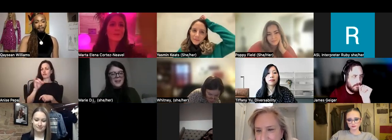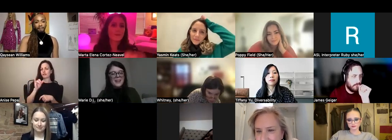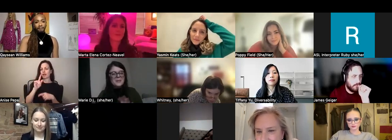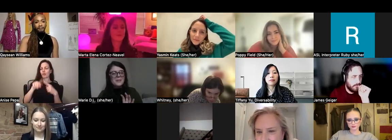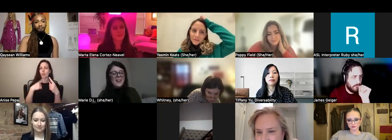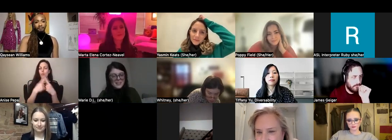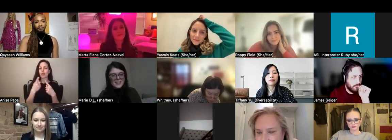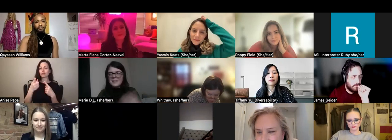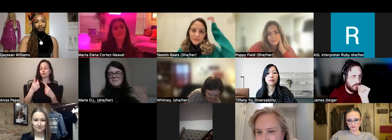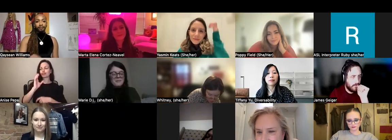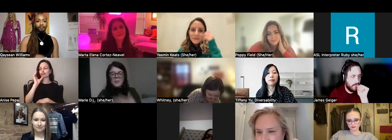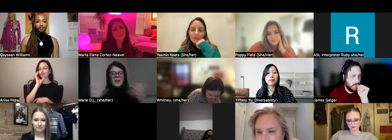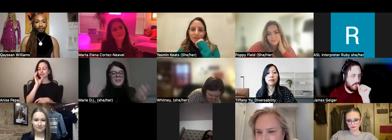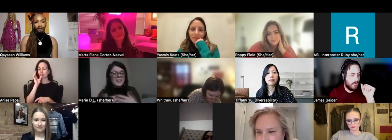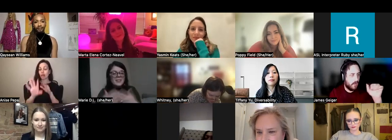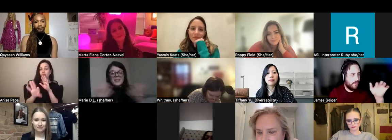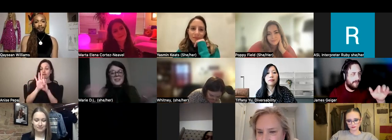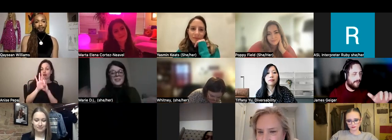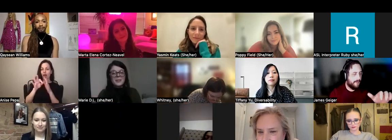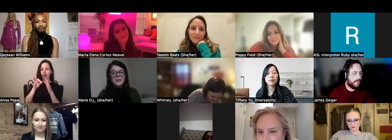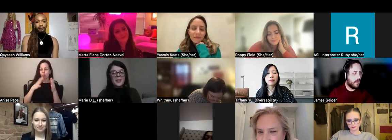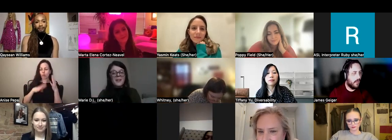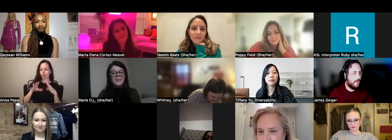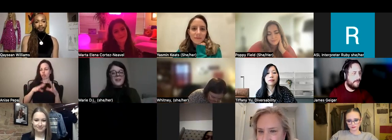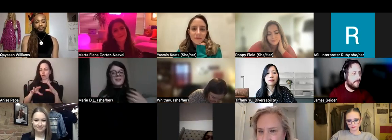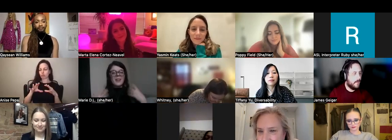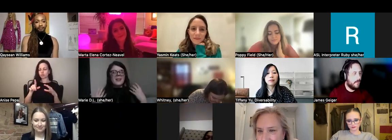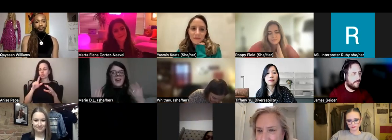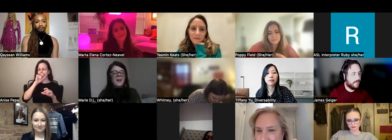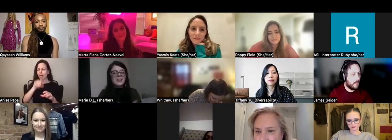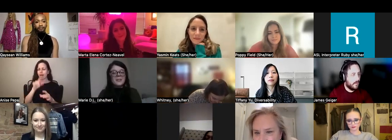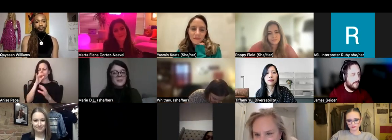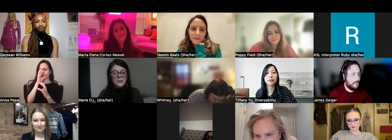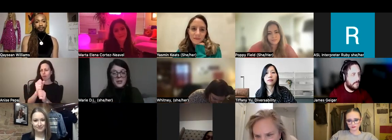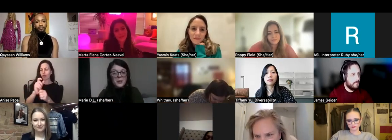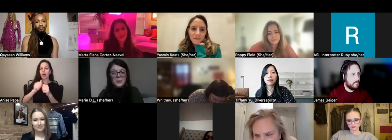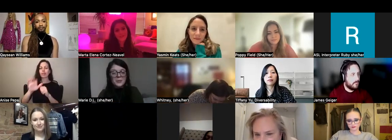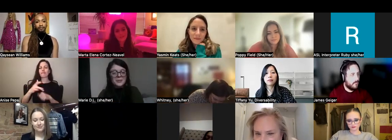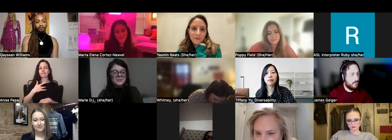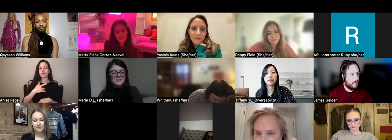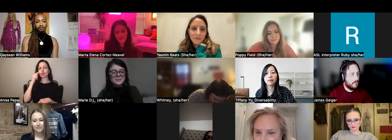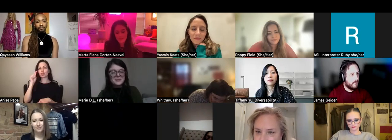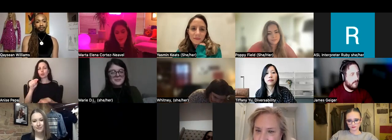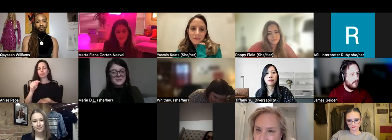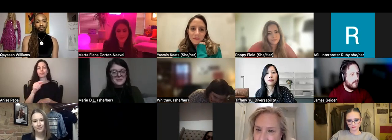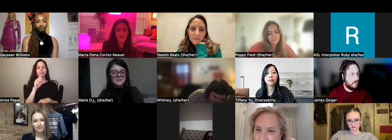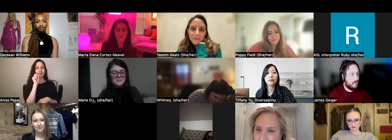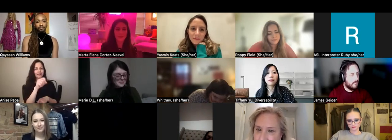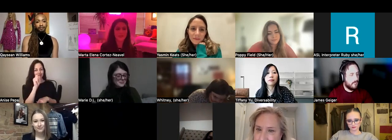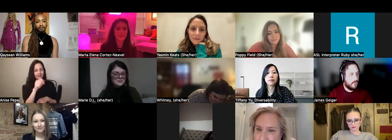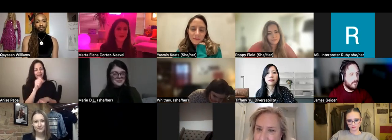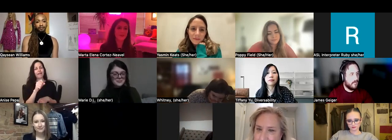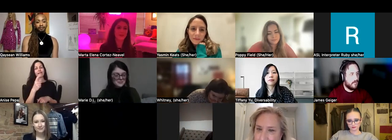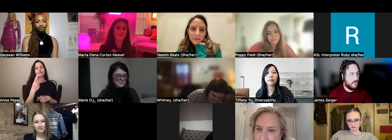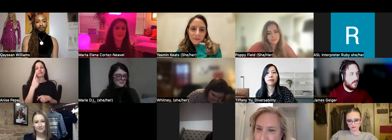found this new love, and like, how did it feel for you? Yeah, I think I was like